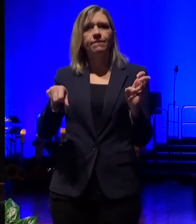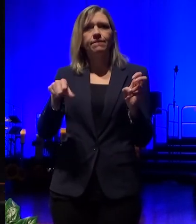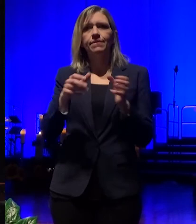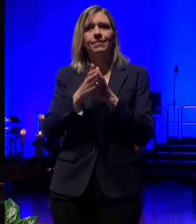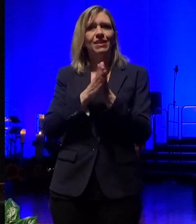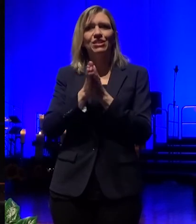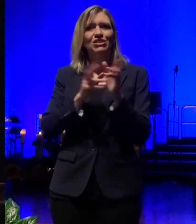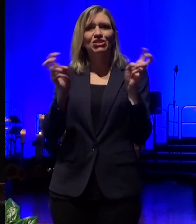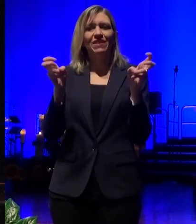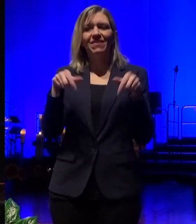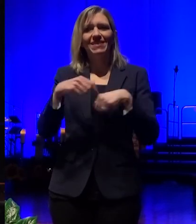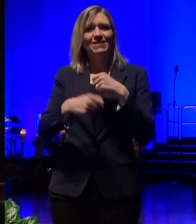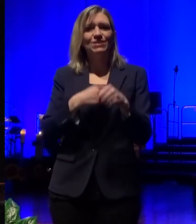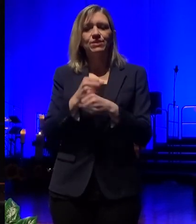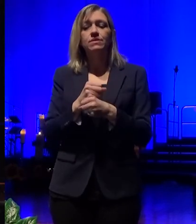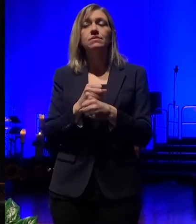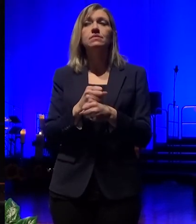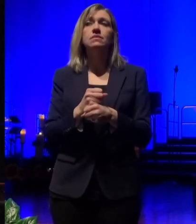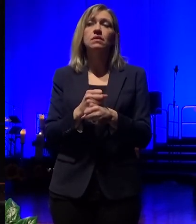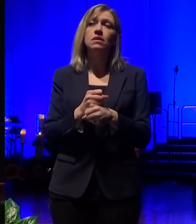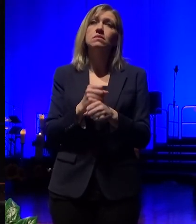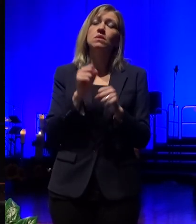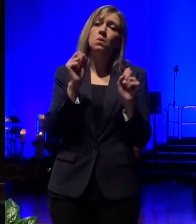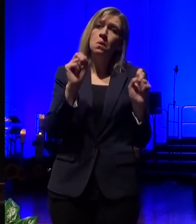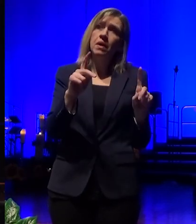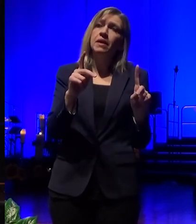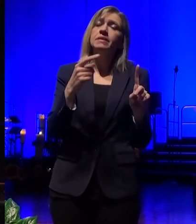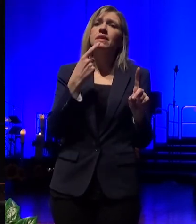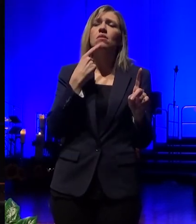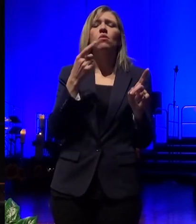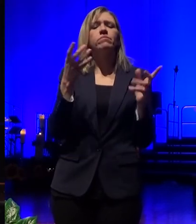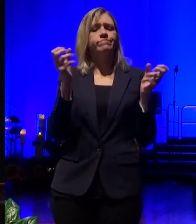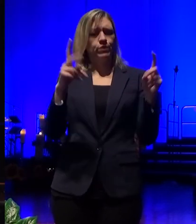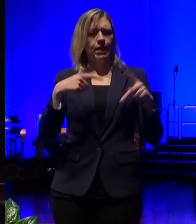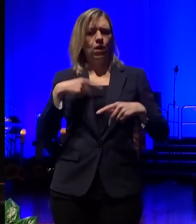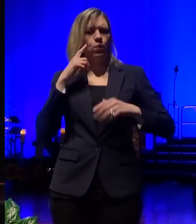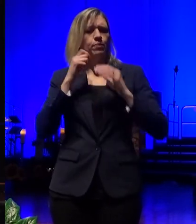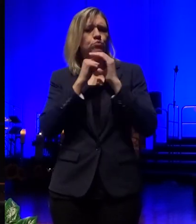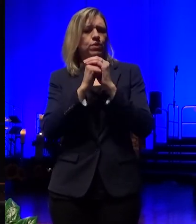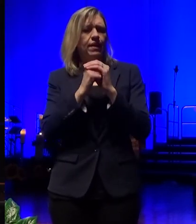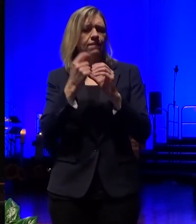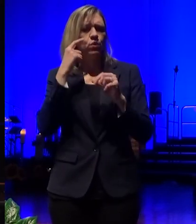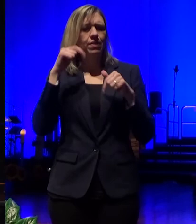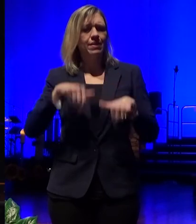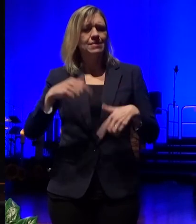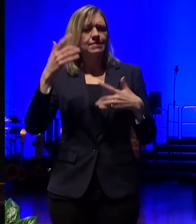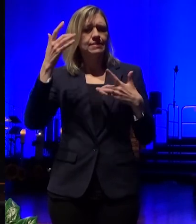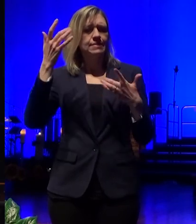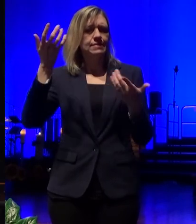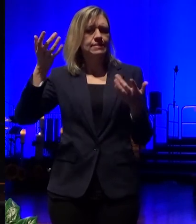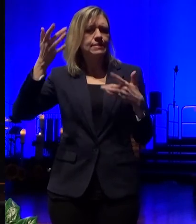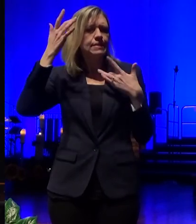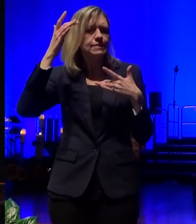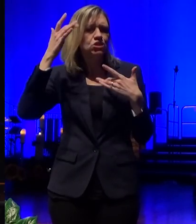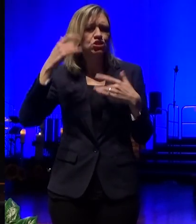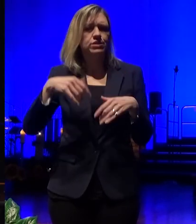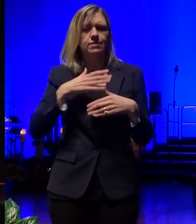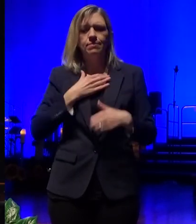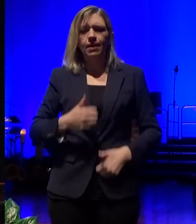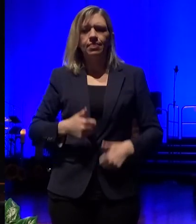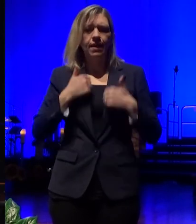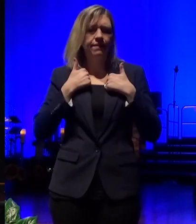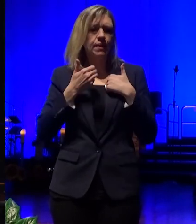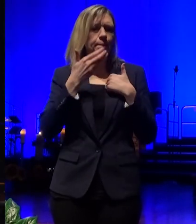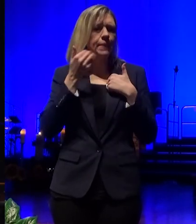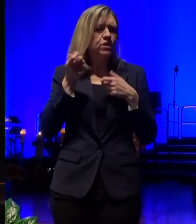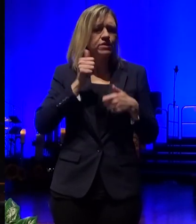year, it's one thing to say, I'm going to pray for this condition in my life to do better self-care, to